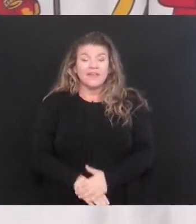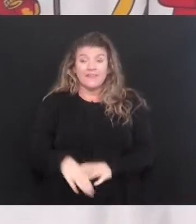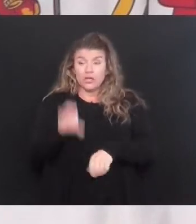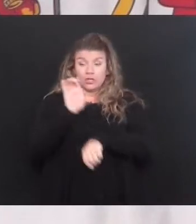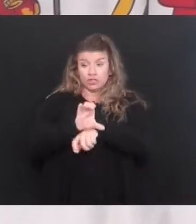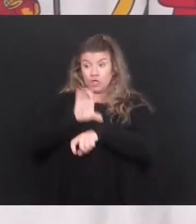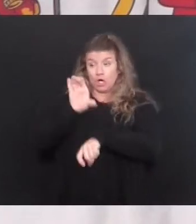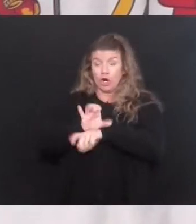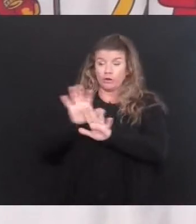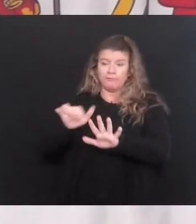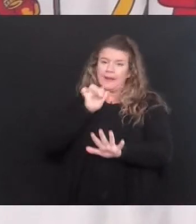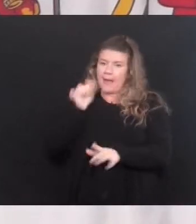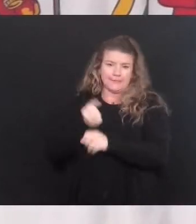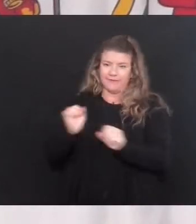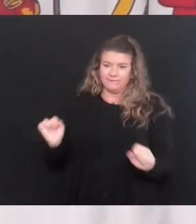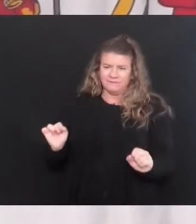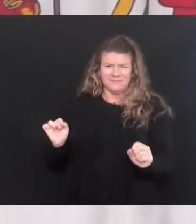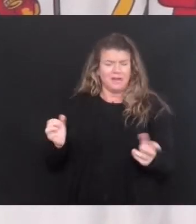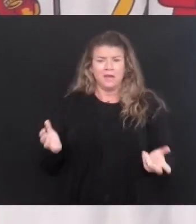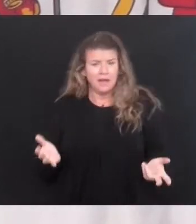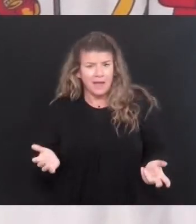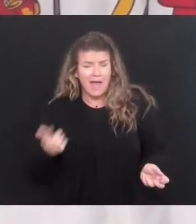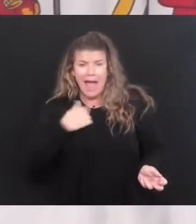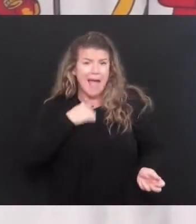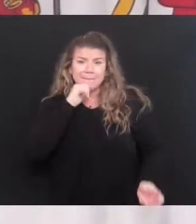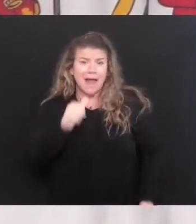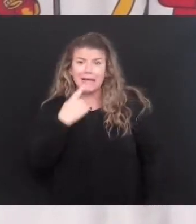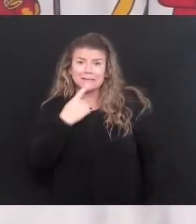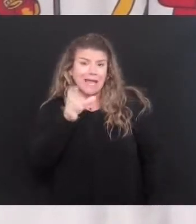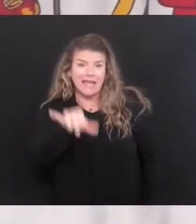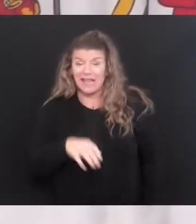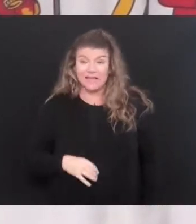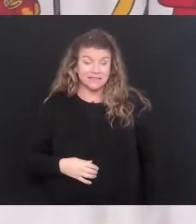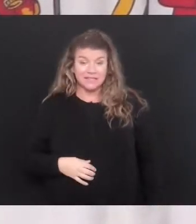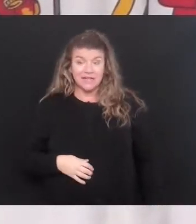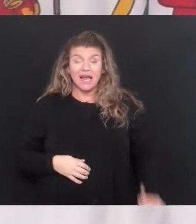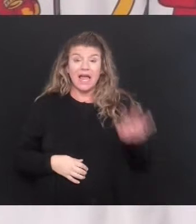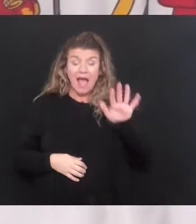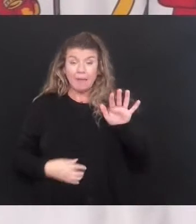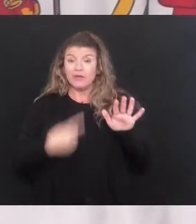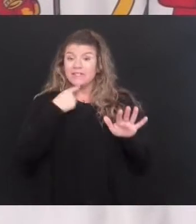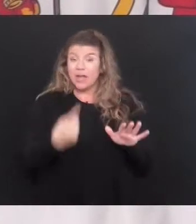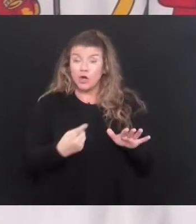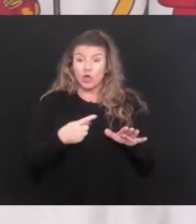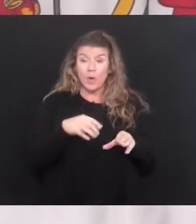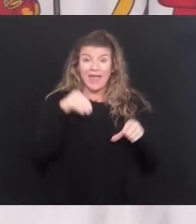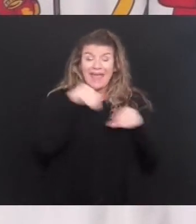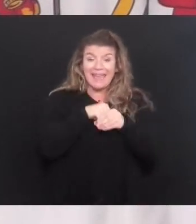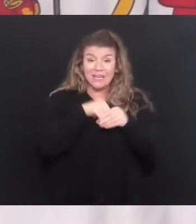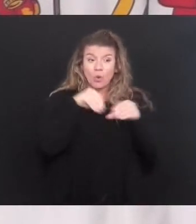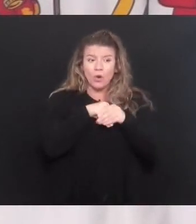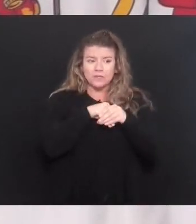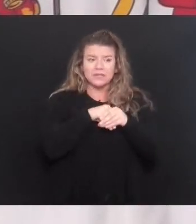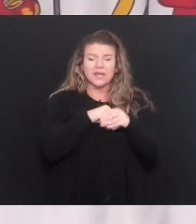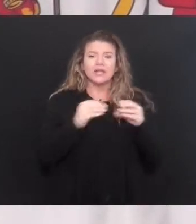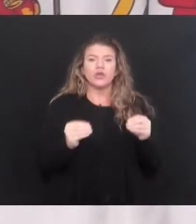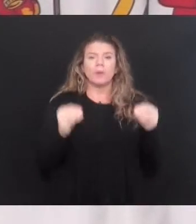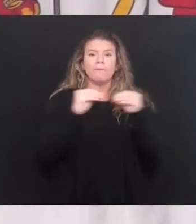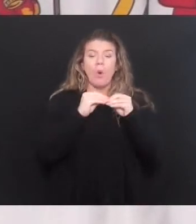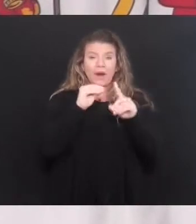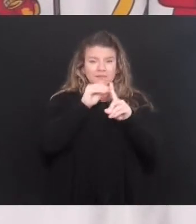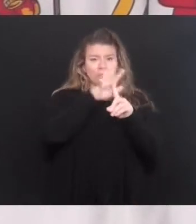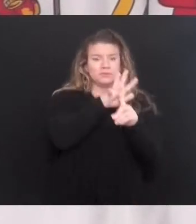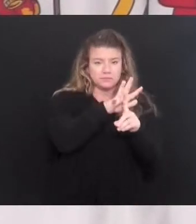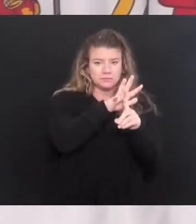is not safe. I'm not going to do that. I'm going to tell you that indoors, you're more exposed.